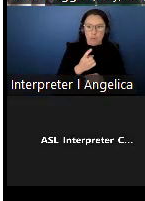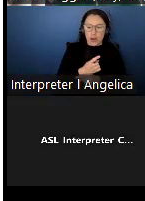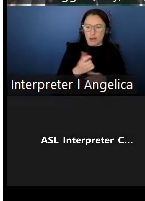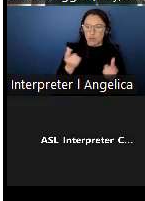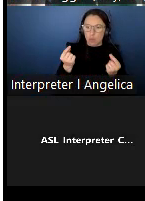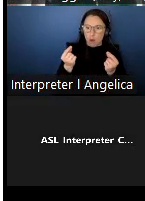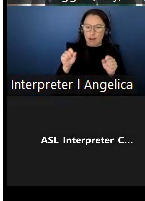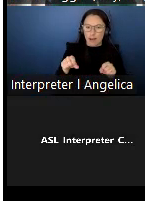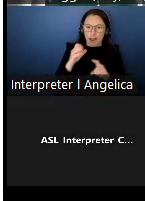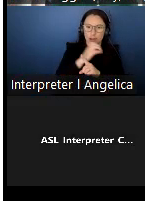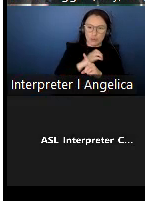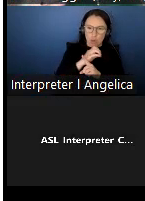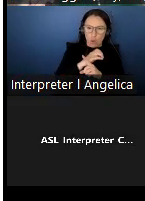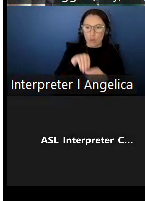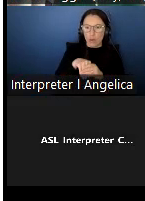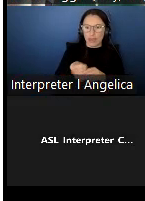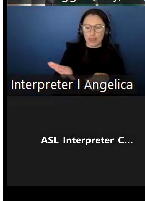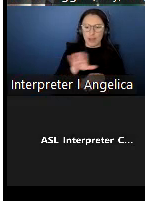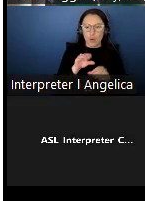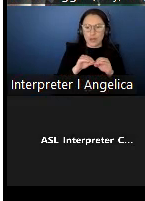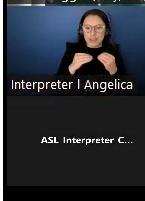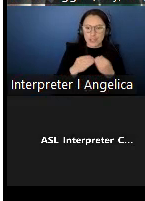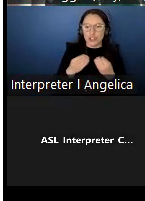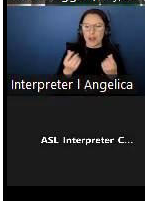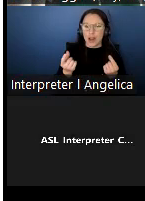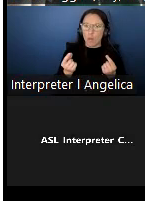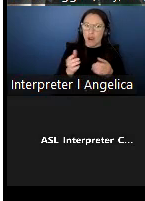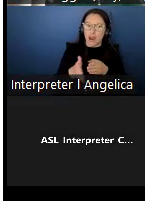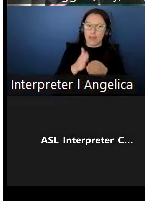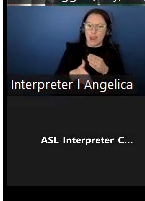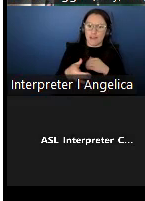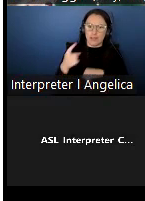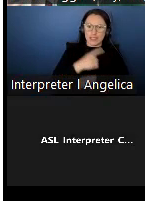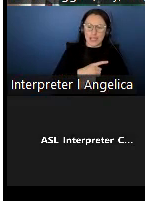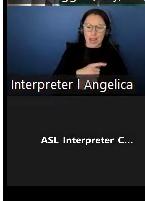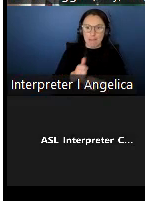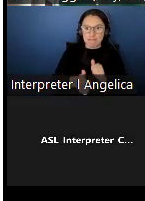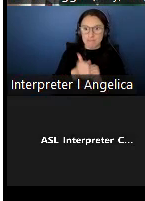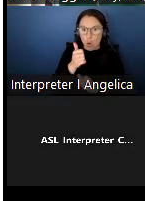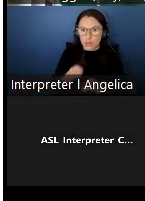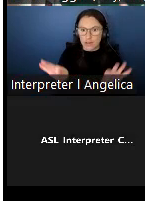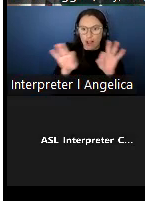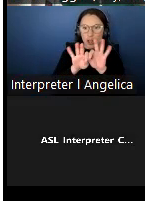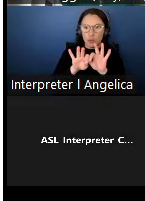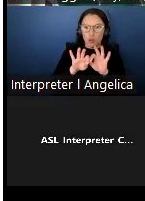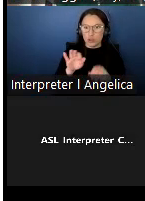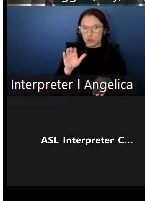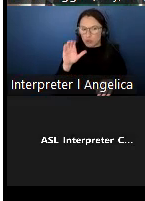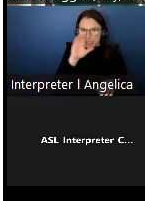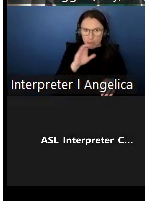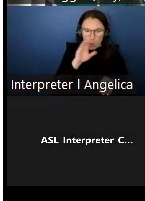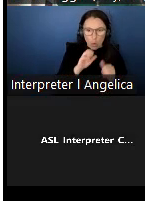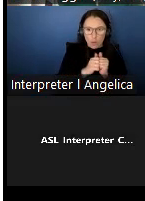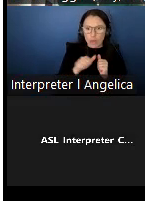within your organization and what at the end of the day would be, most valuable to explore with potentially another